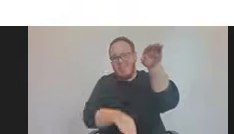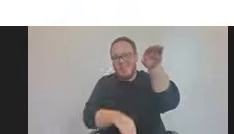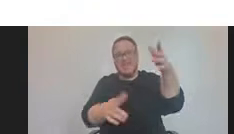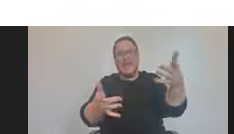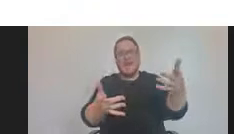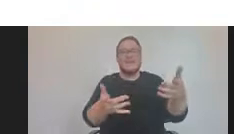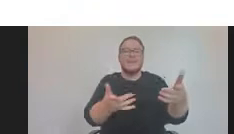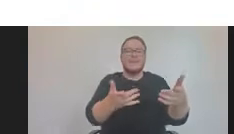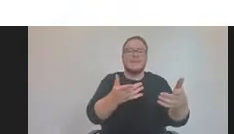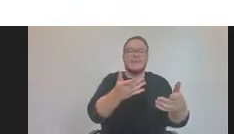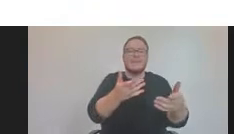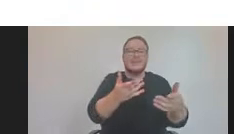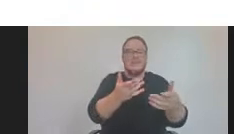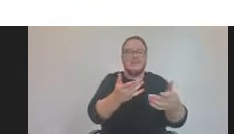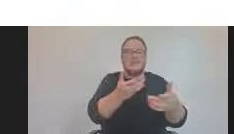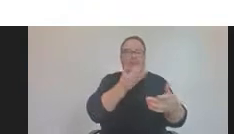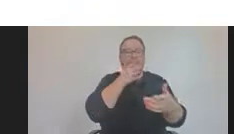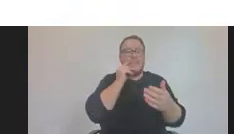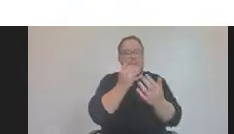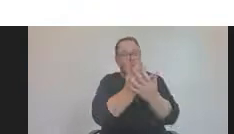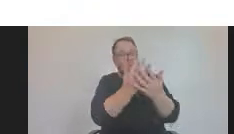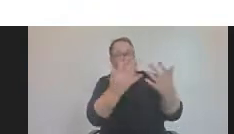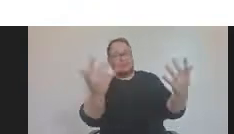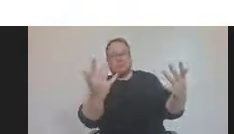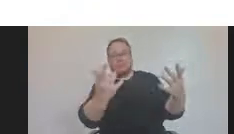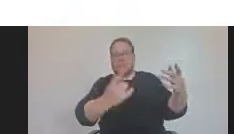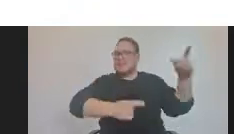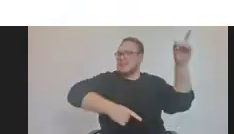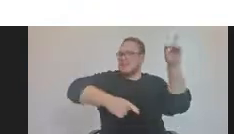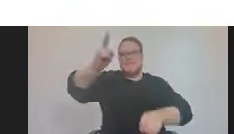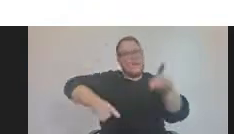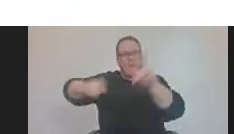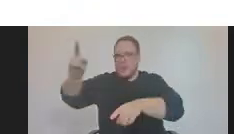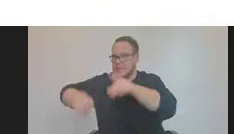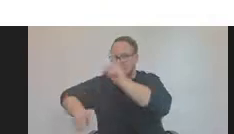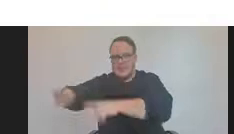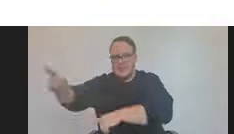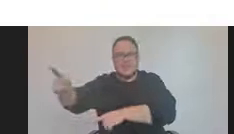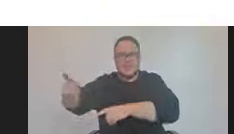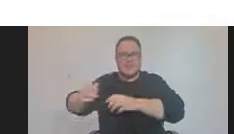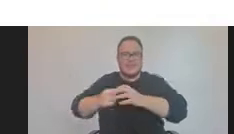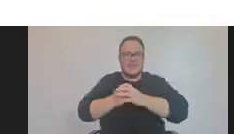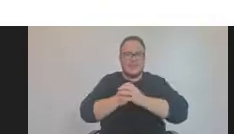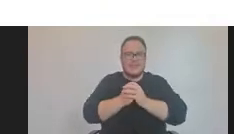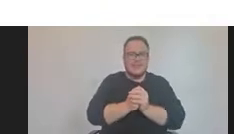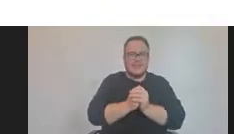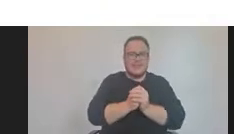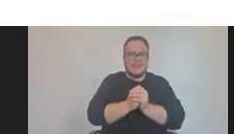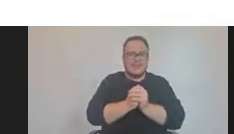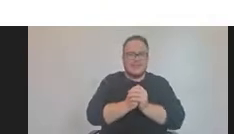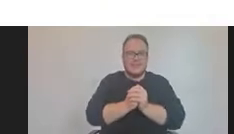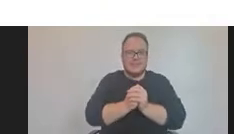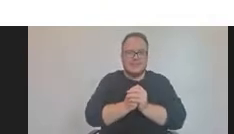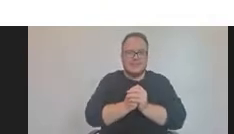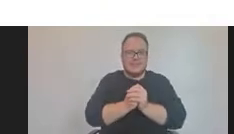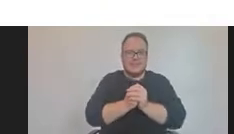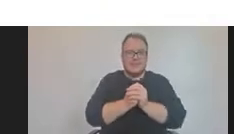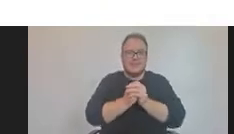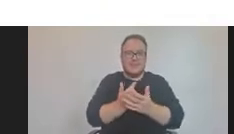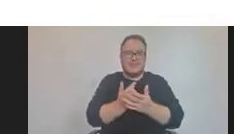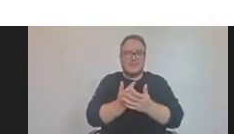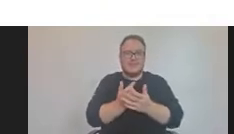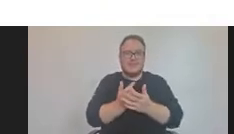with 8.8% of people in Staffordshire and 17.8% in Stoke-on-Trent identifying themselves